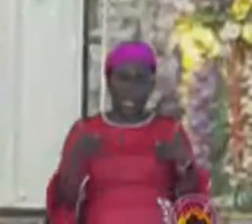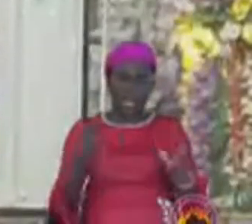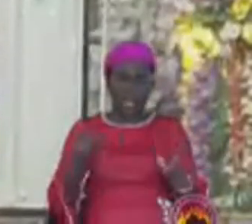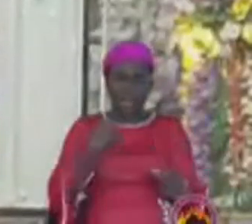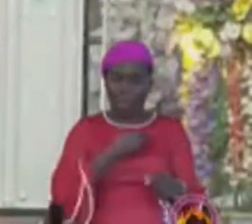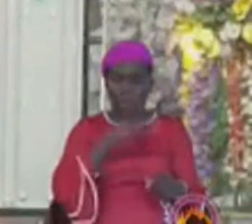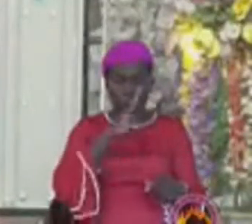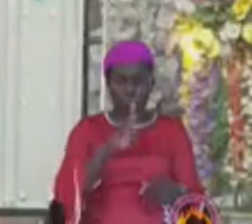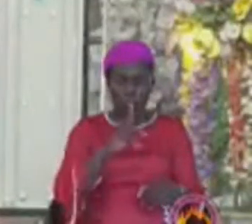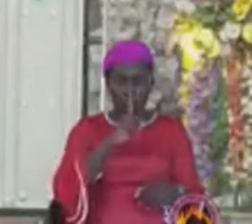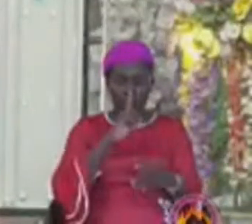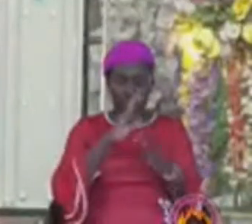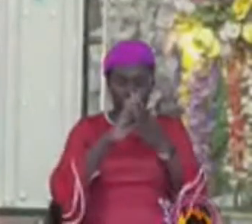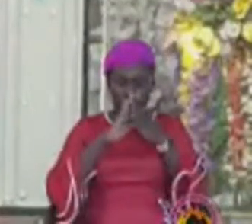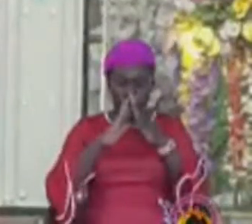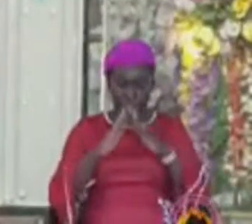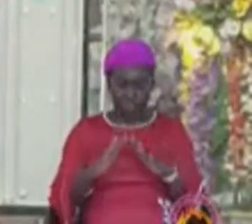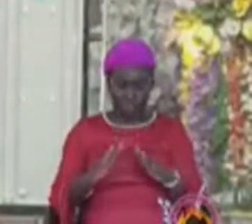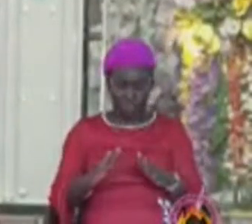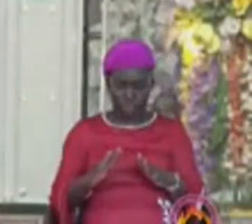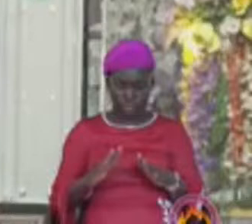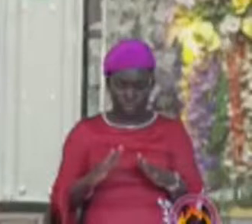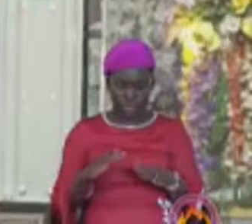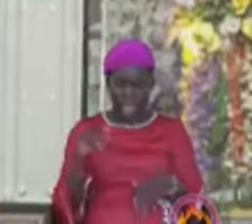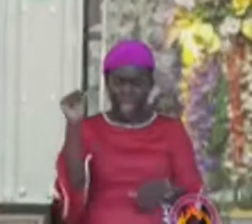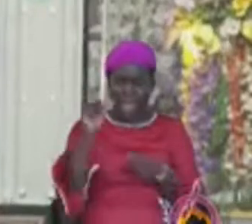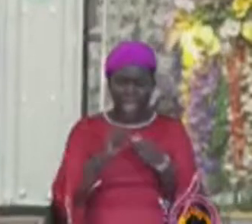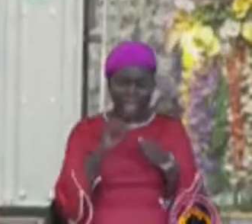Silence. Every chain